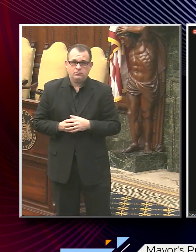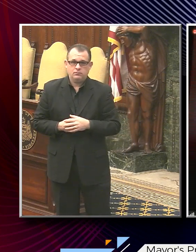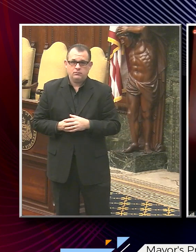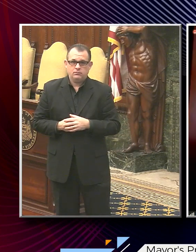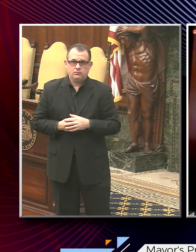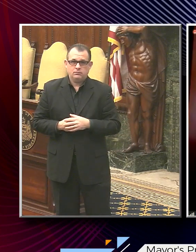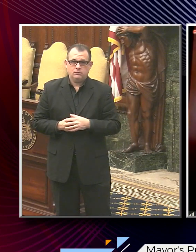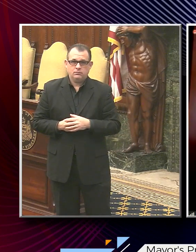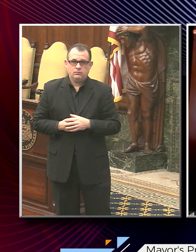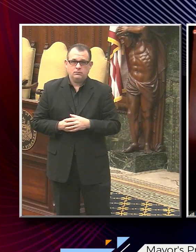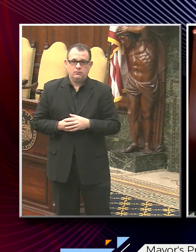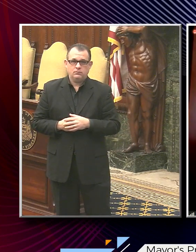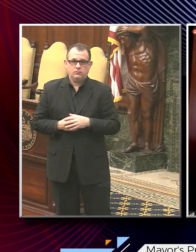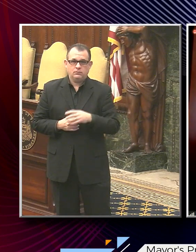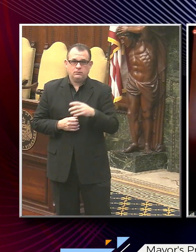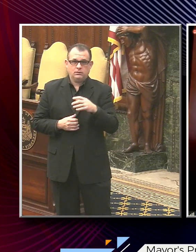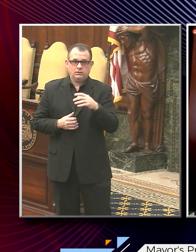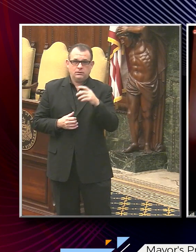You're on mute, Doc.